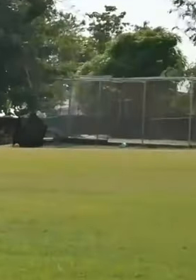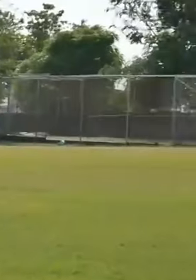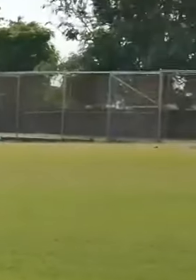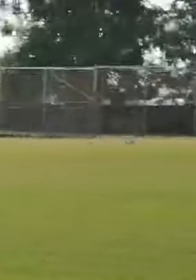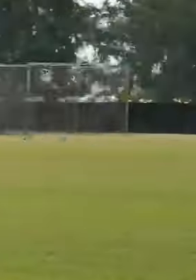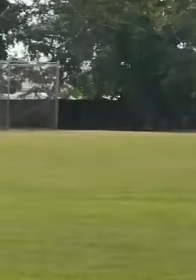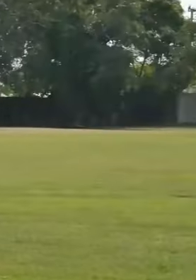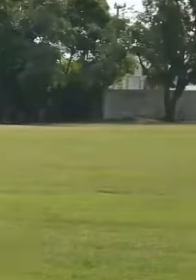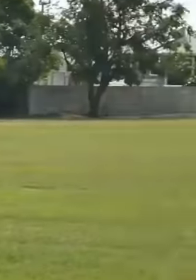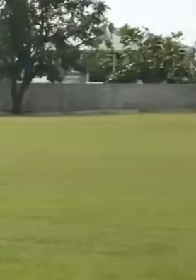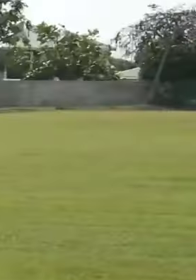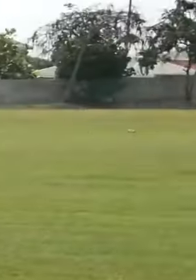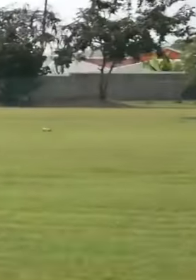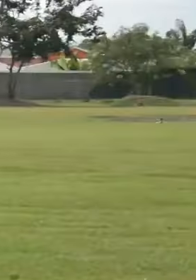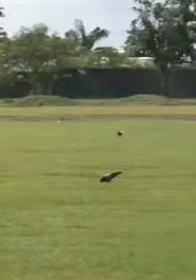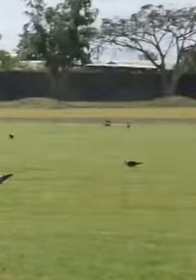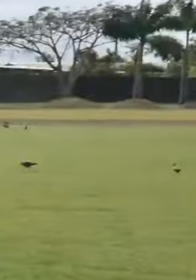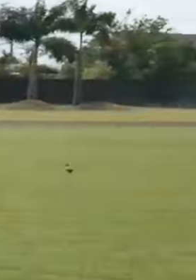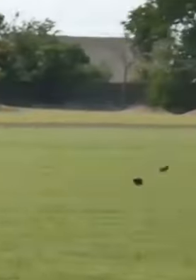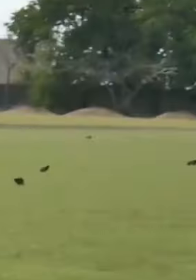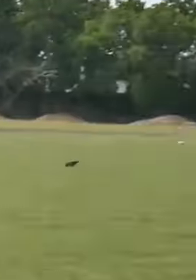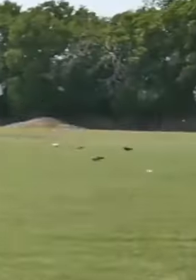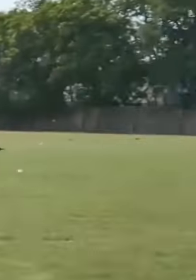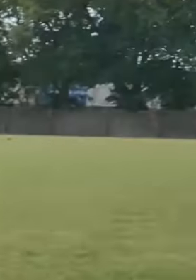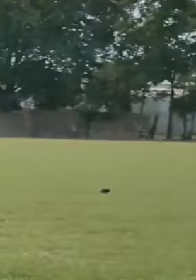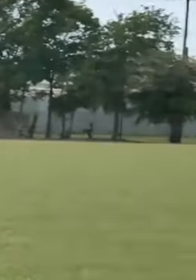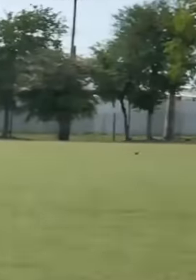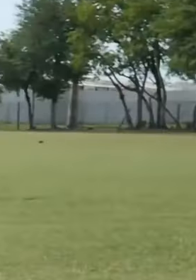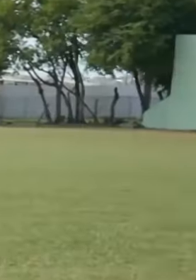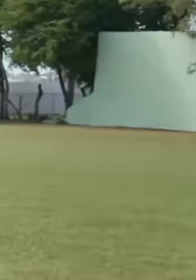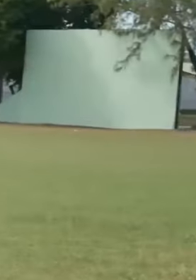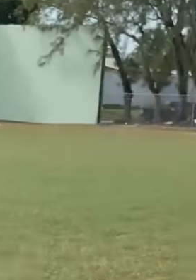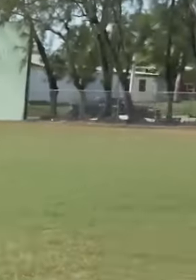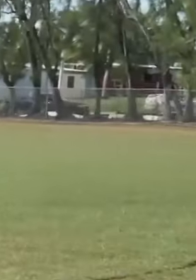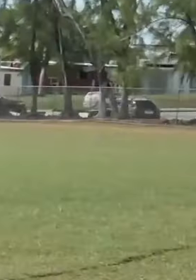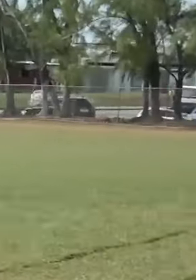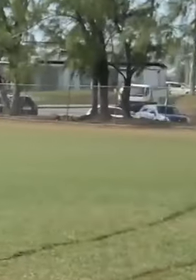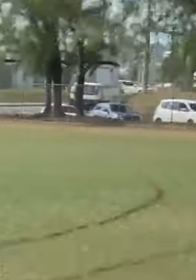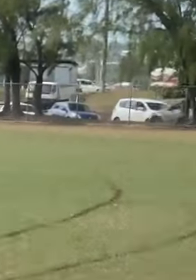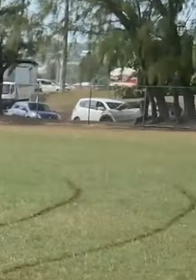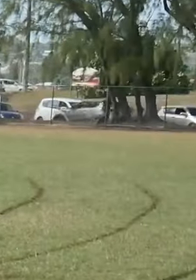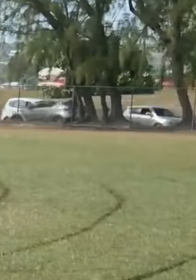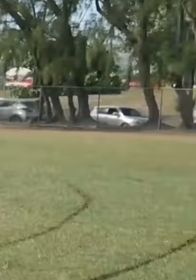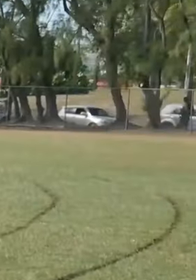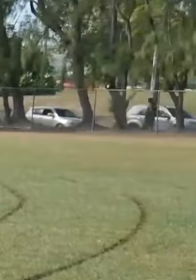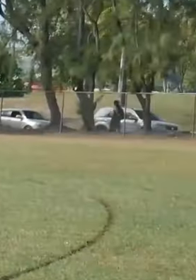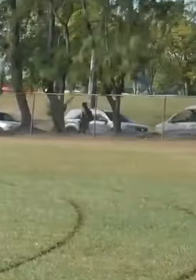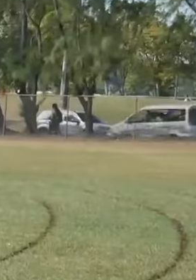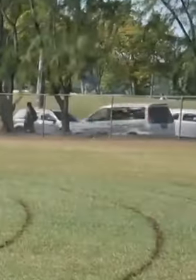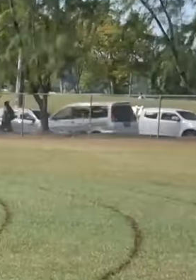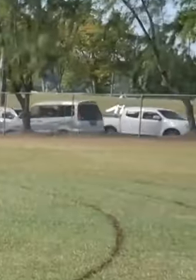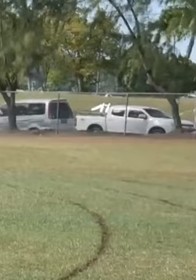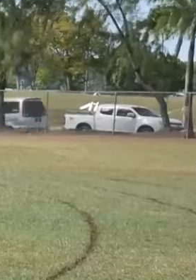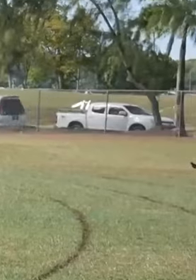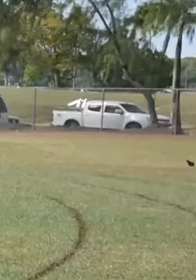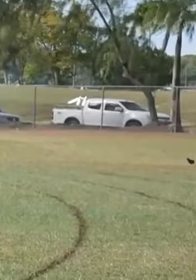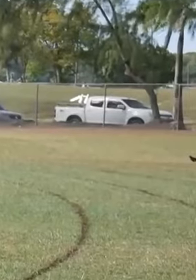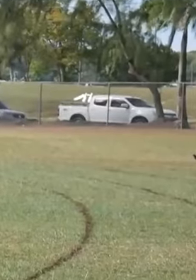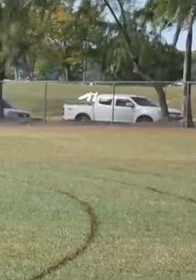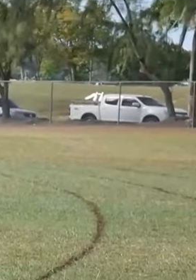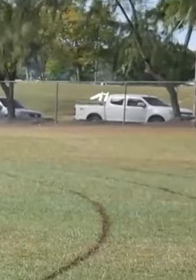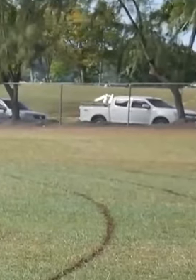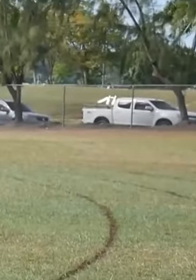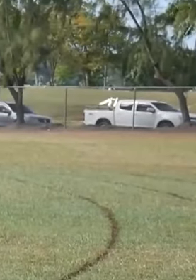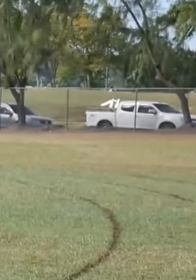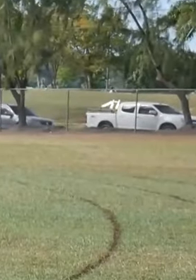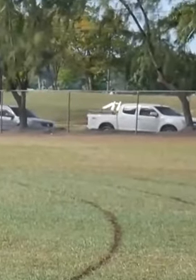I'm always mentally prepared for everything. I'm mentally prepared. How about defending your BSAC title? Is it going to be hard defending